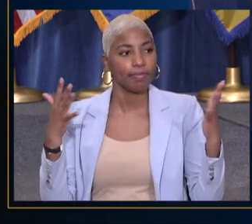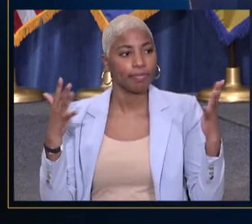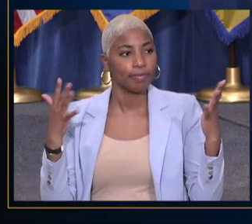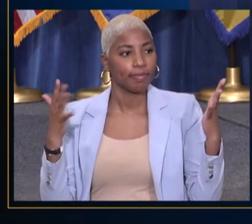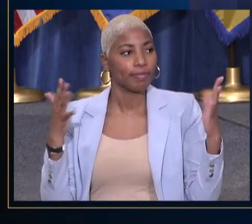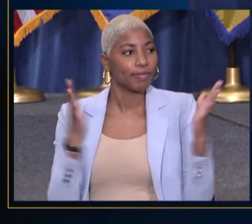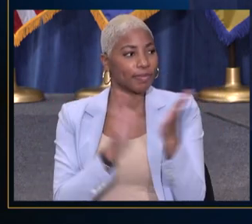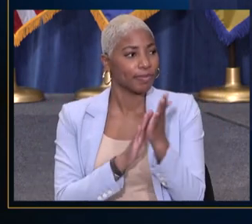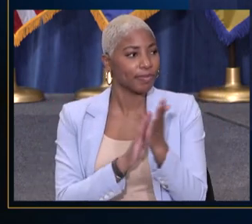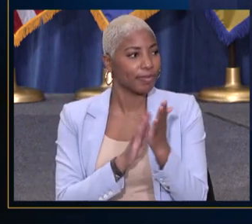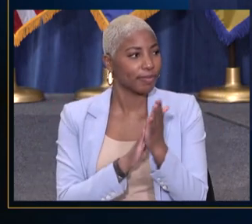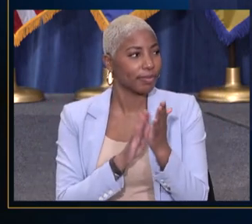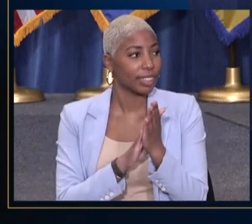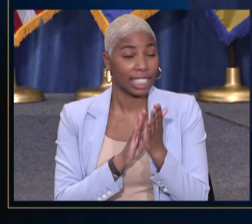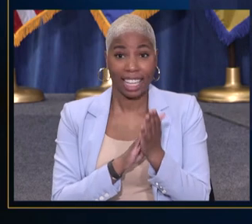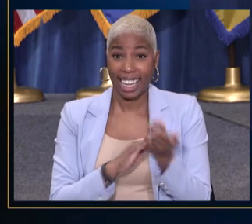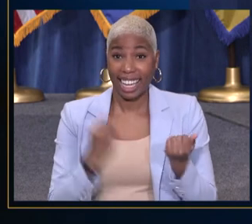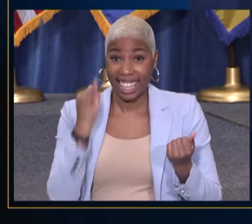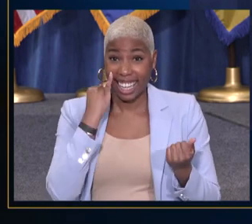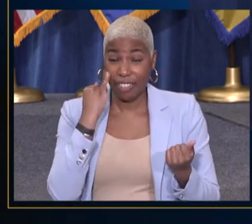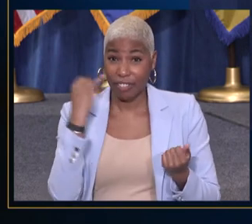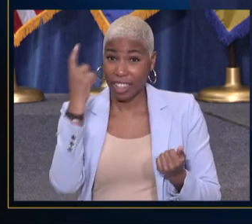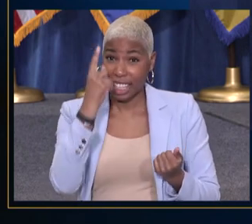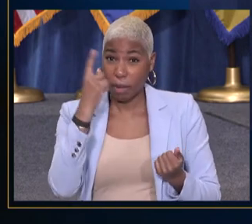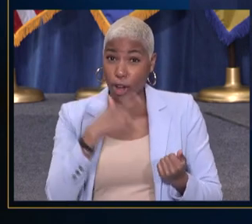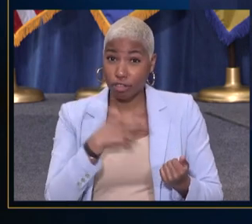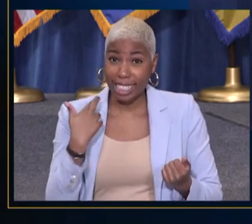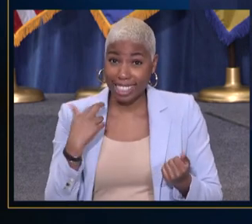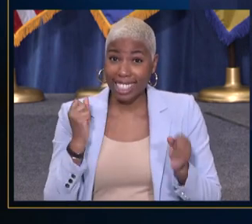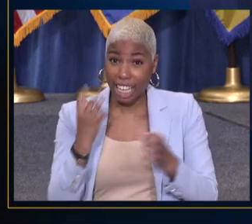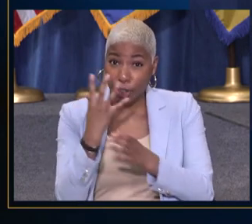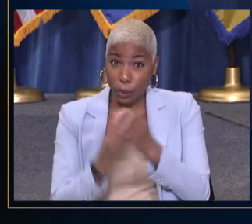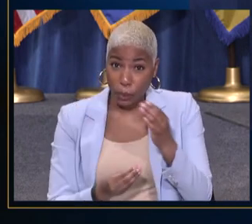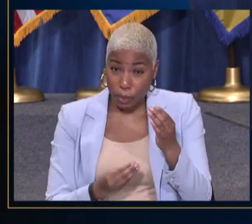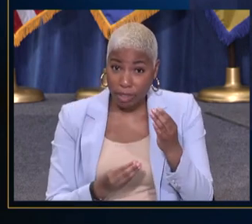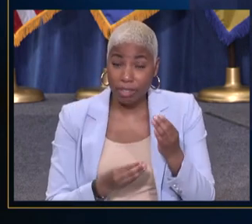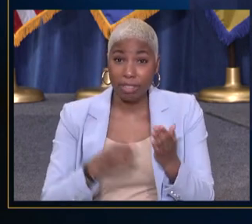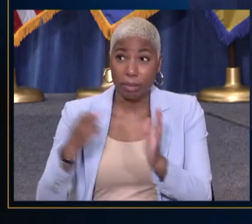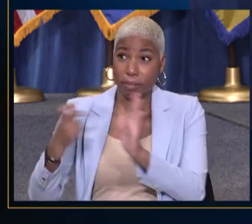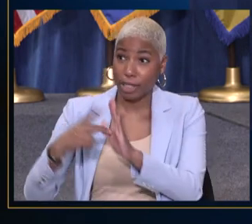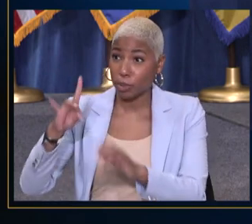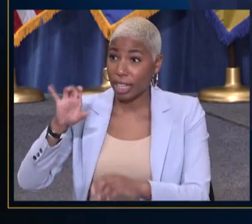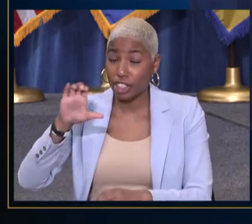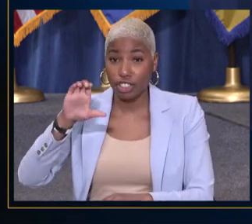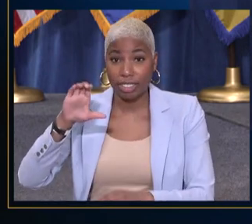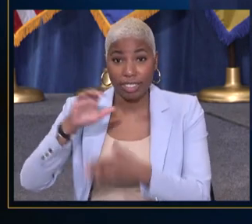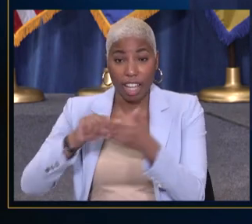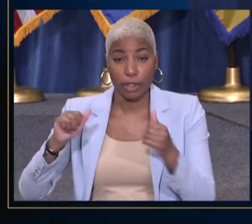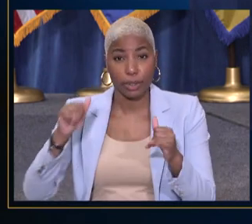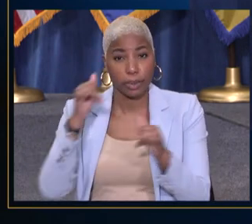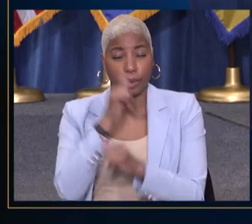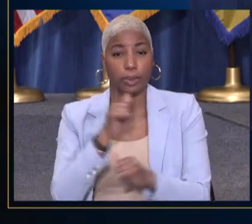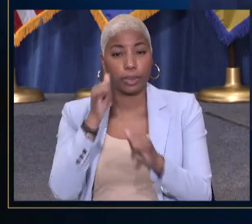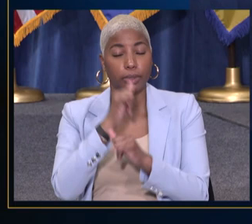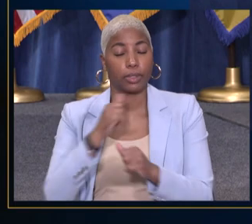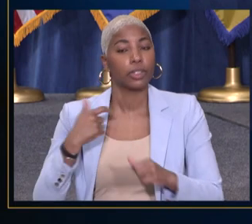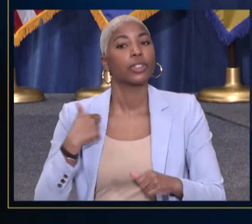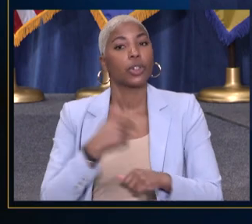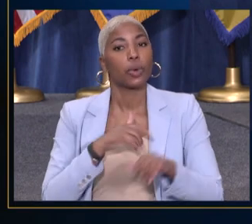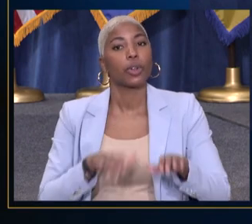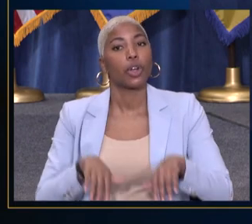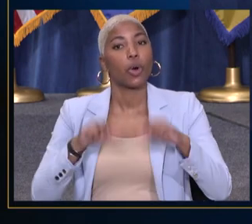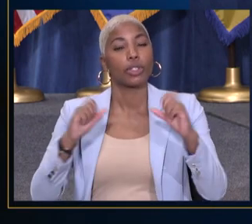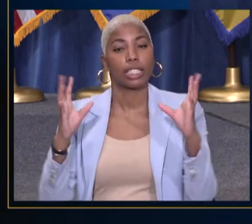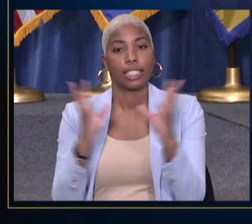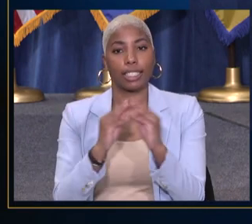and at risk of potentially losing that is very real. I hear Sister Janice Poirier. I remember we hosted a